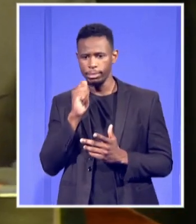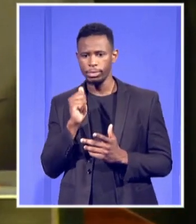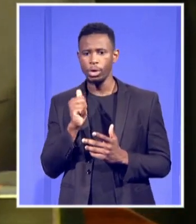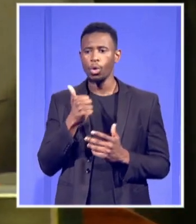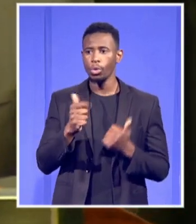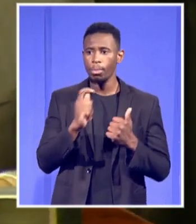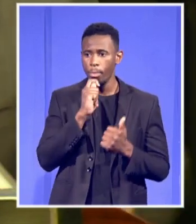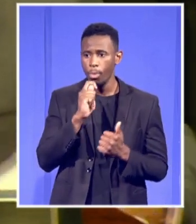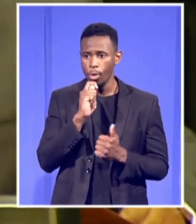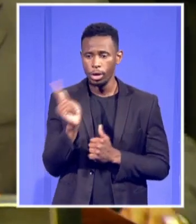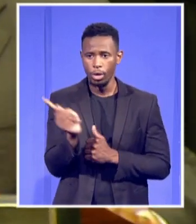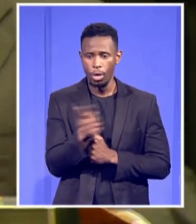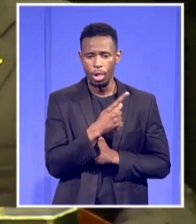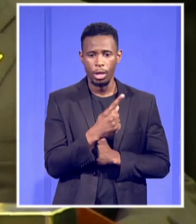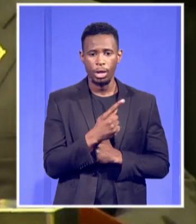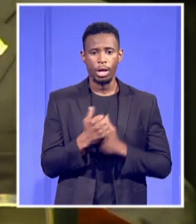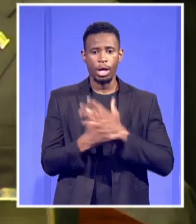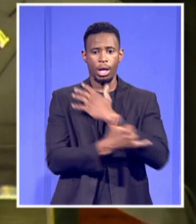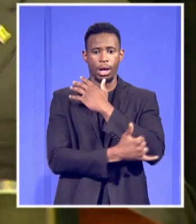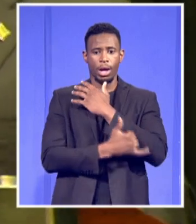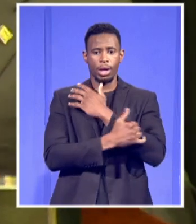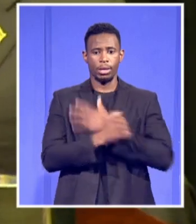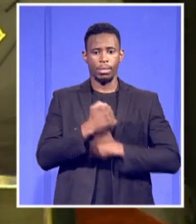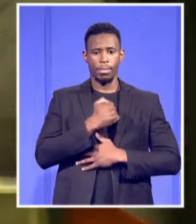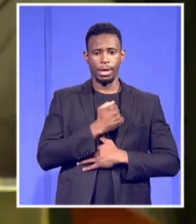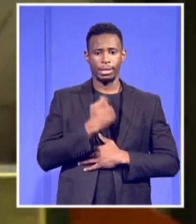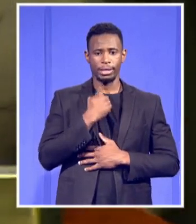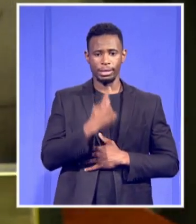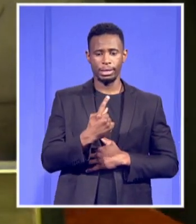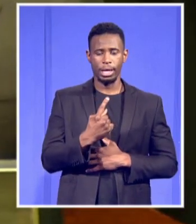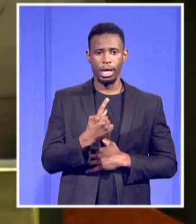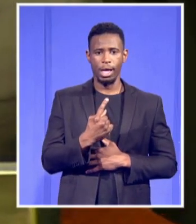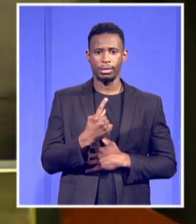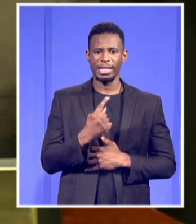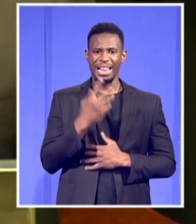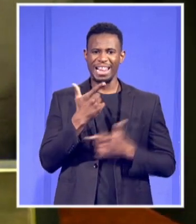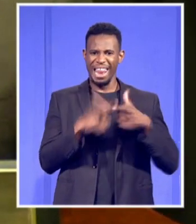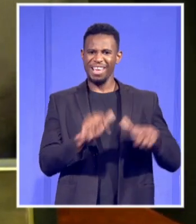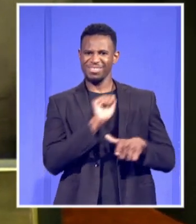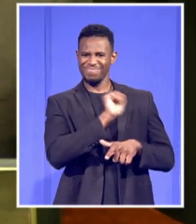morning. In my country, I will say, Mmamoloko.